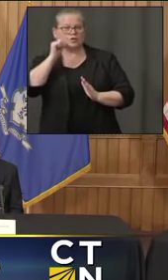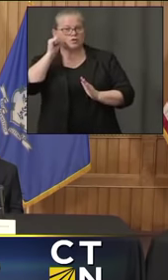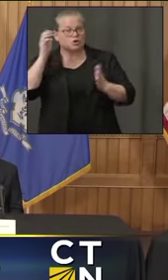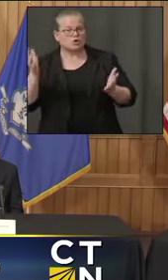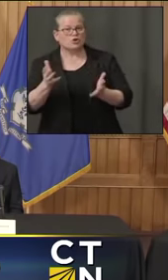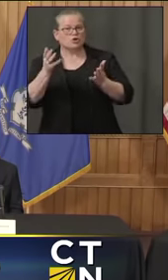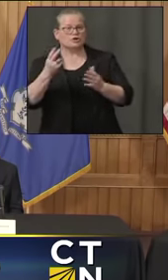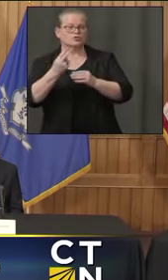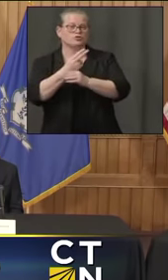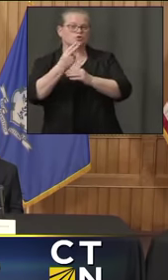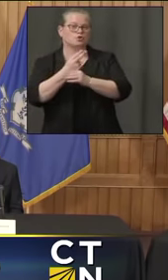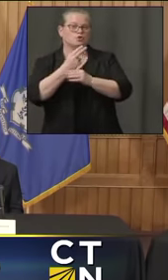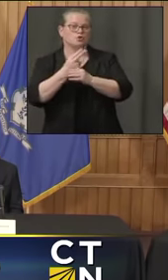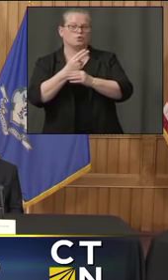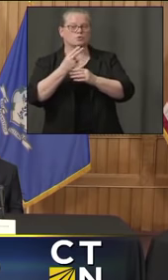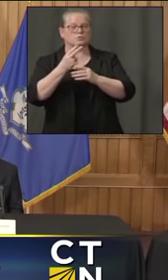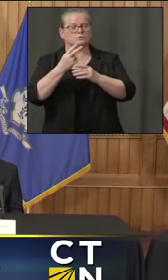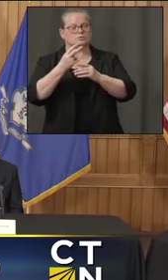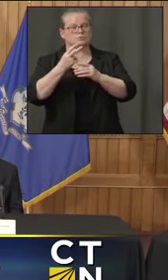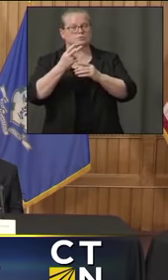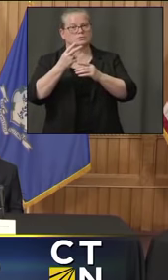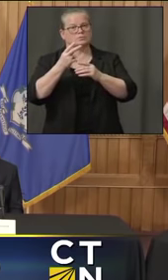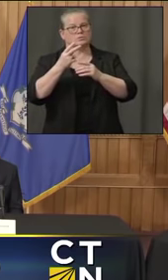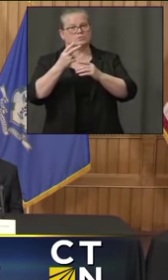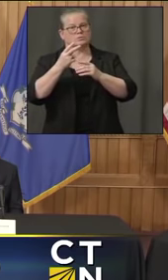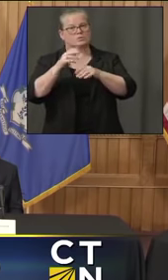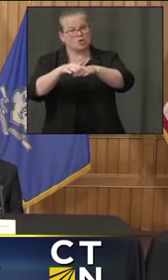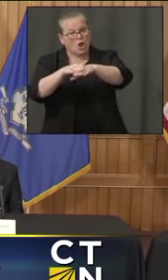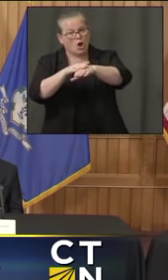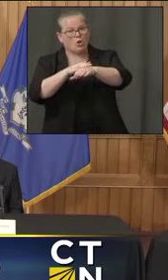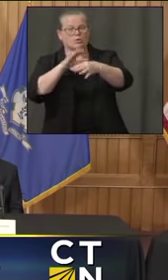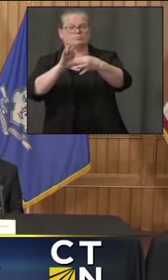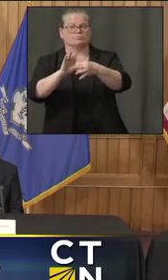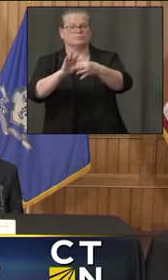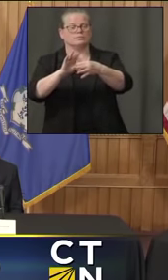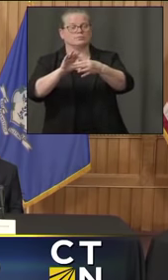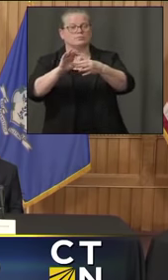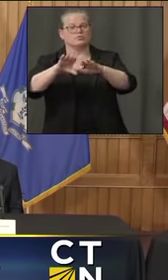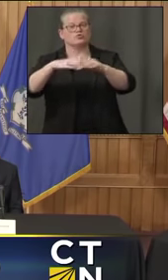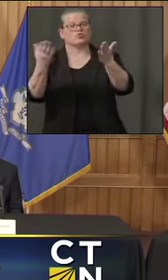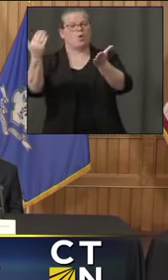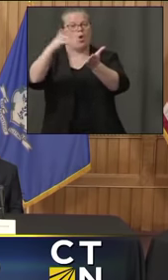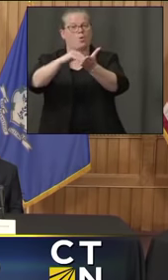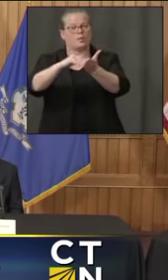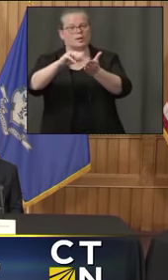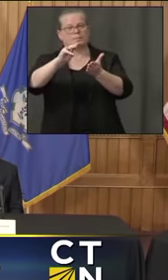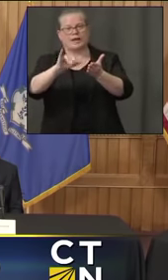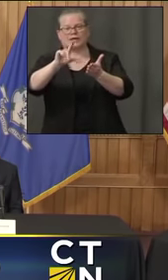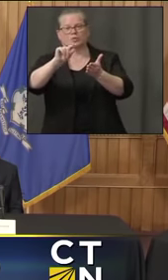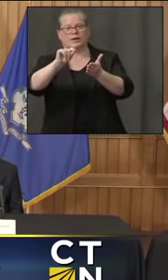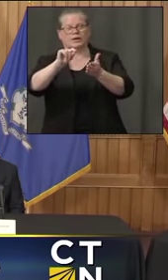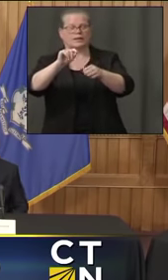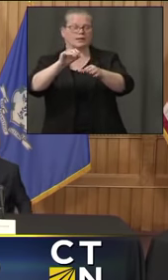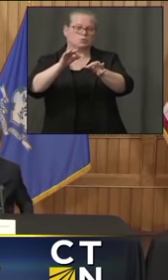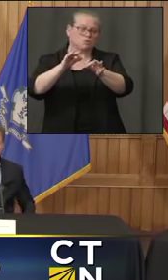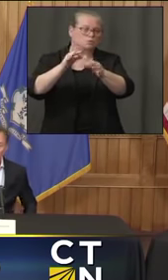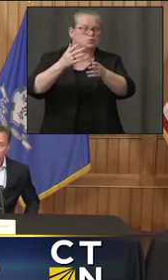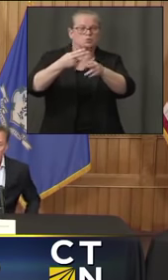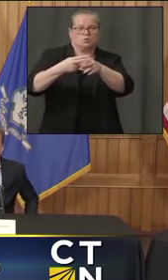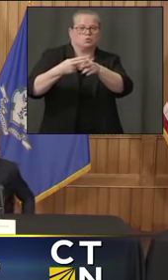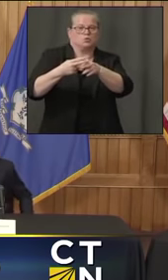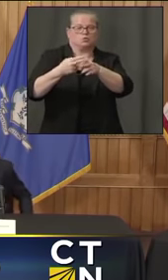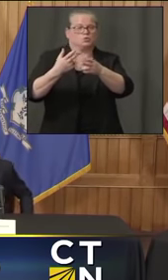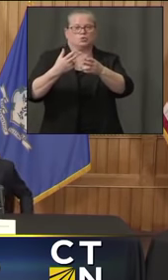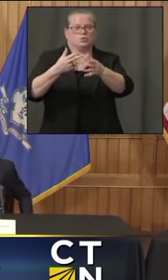with regard to reopening date and saying May 20th too soon. What's your reaction to that?